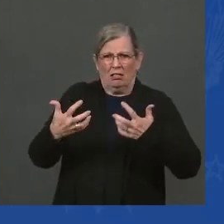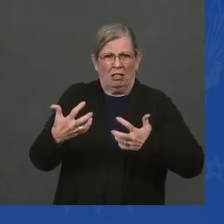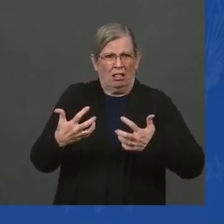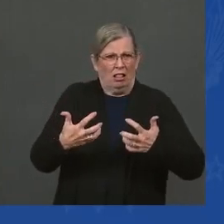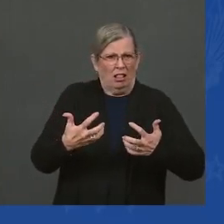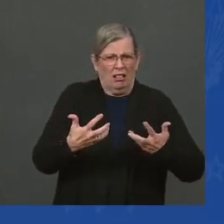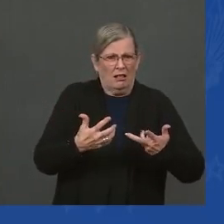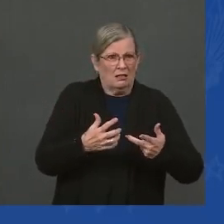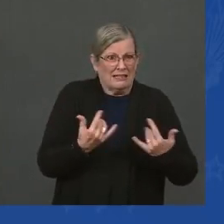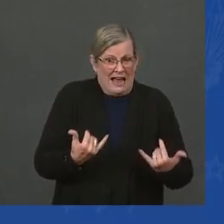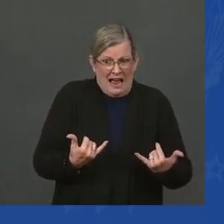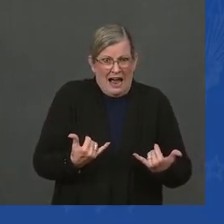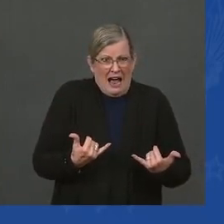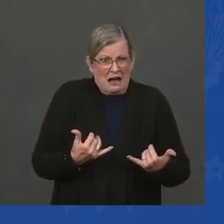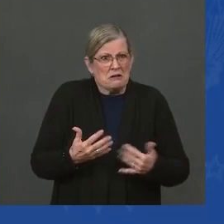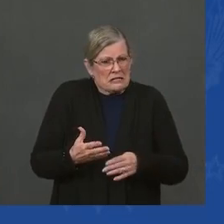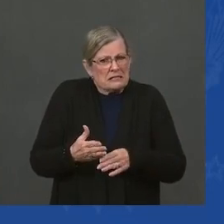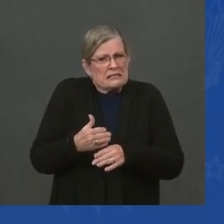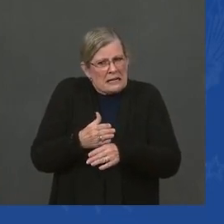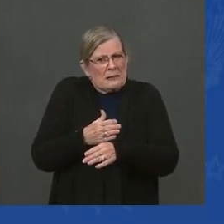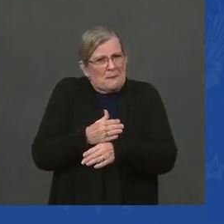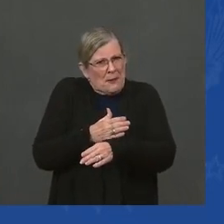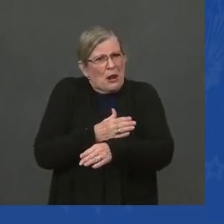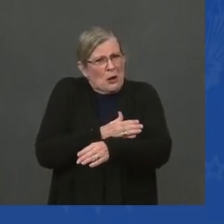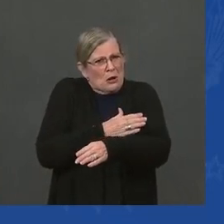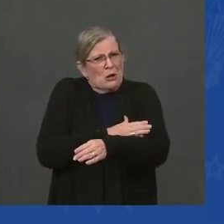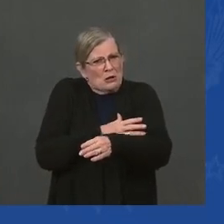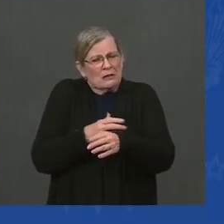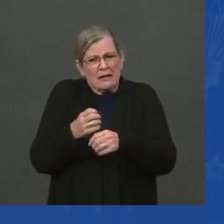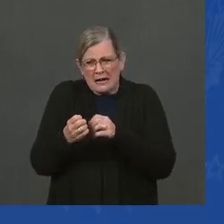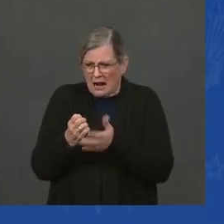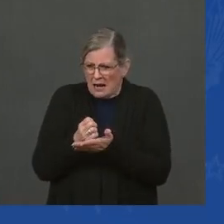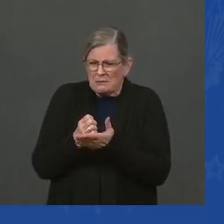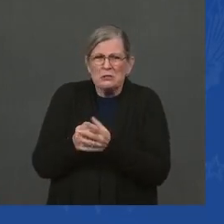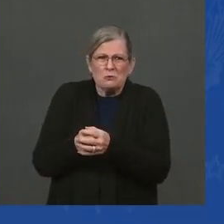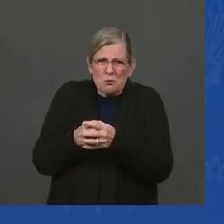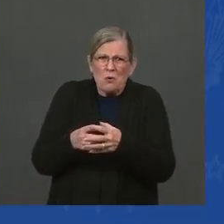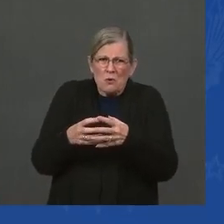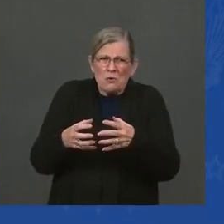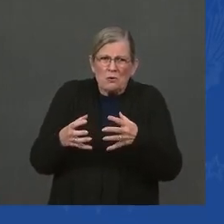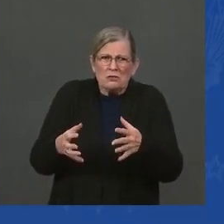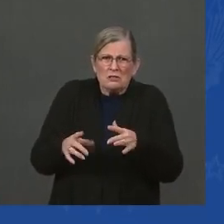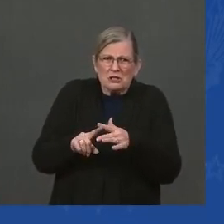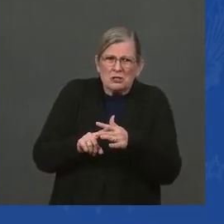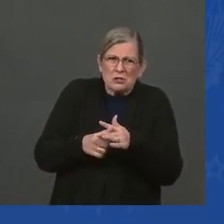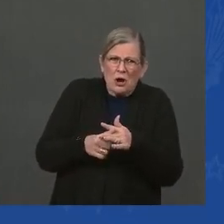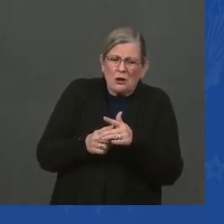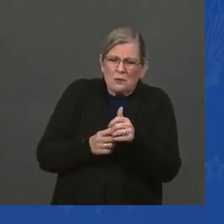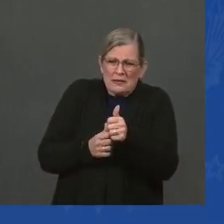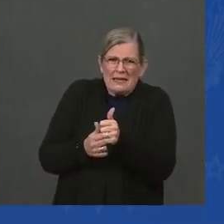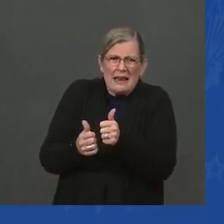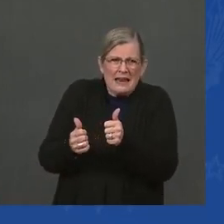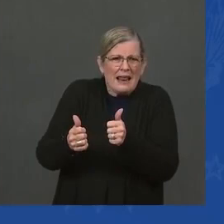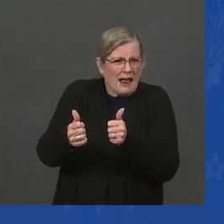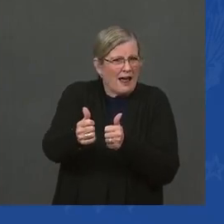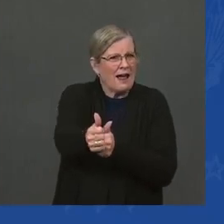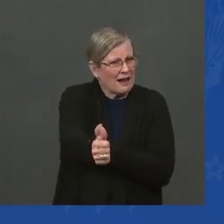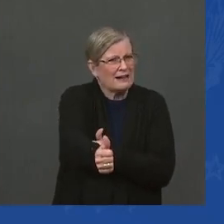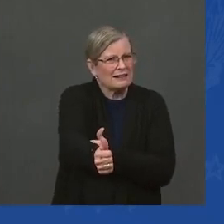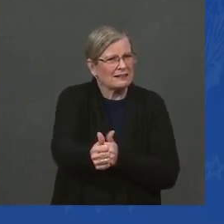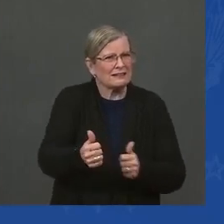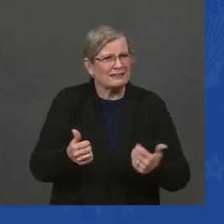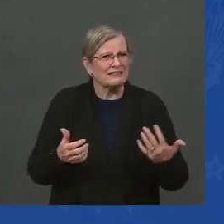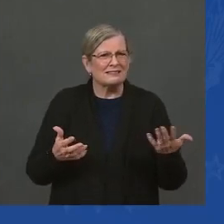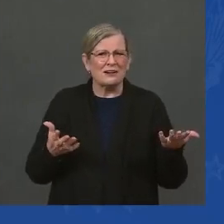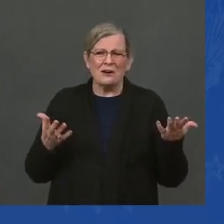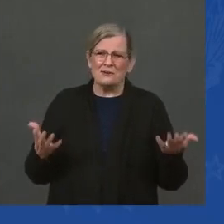fastest growing economy, major economies. So I think, you know, we're going through a difficult